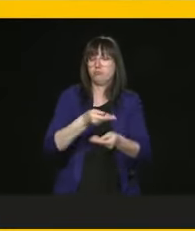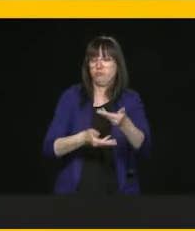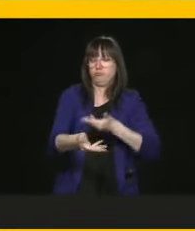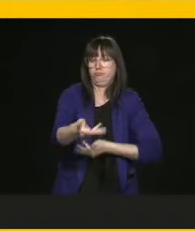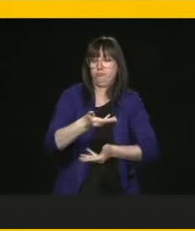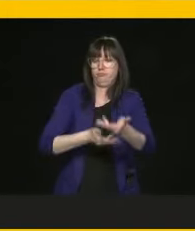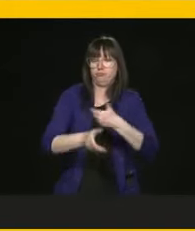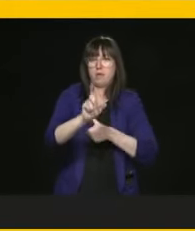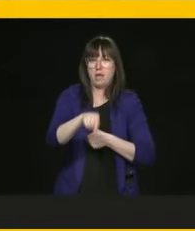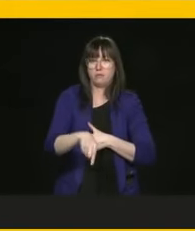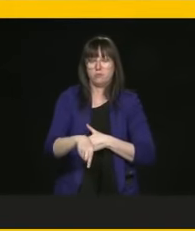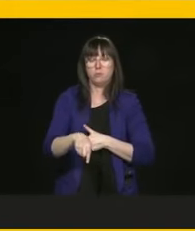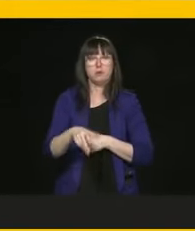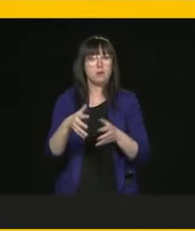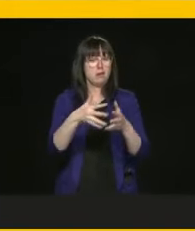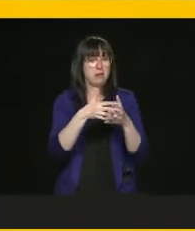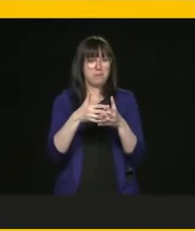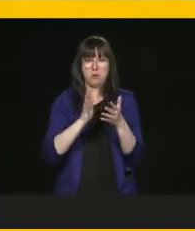ally. So